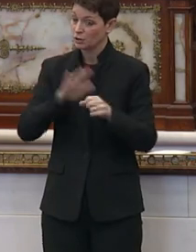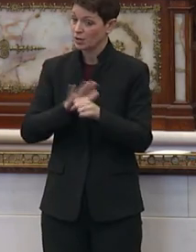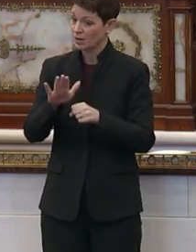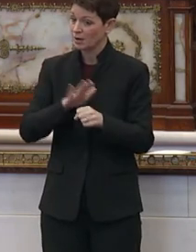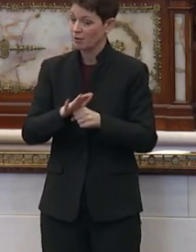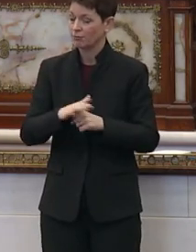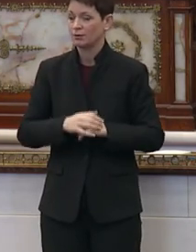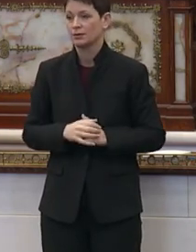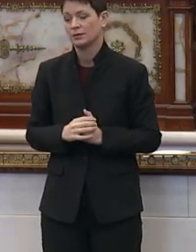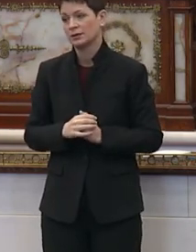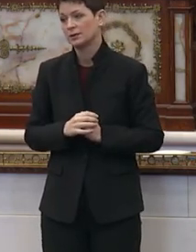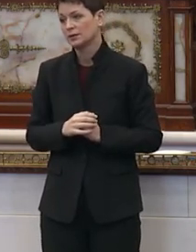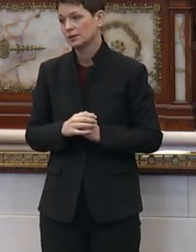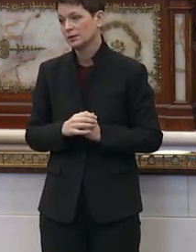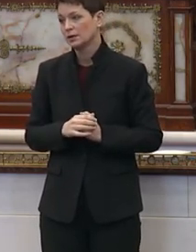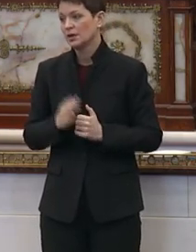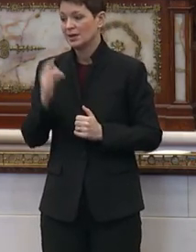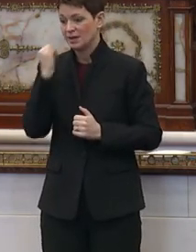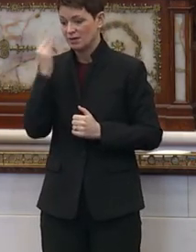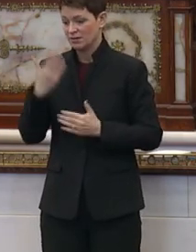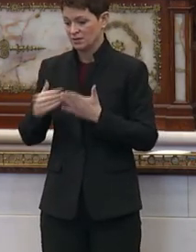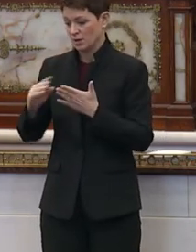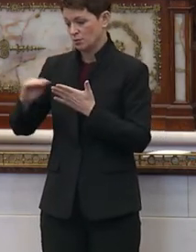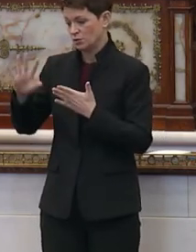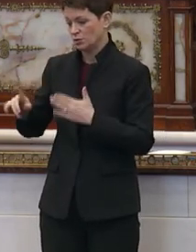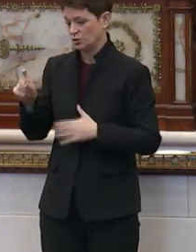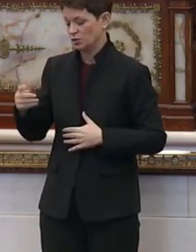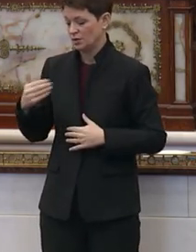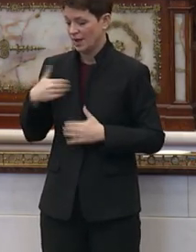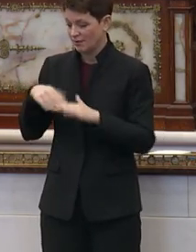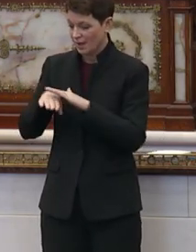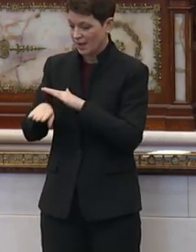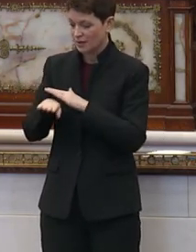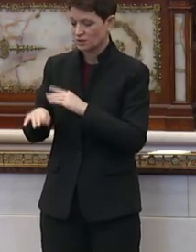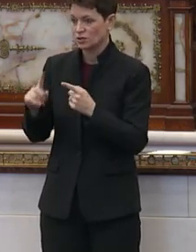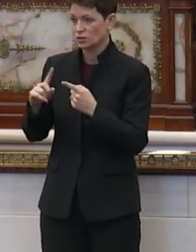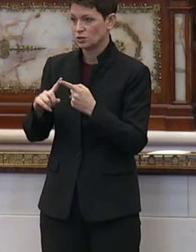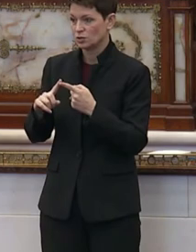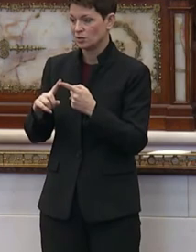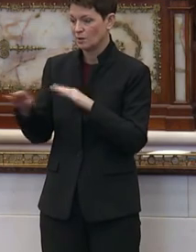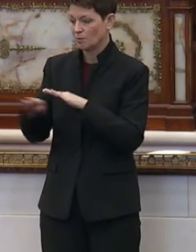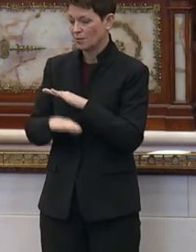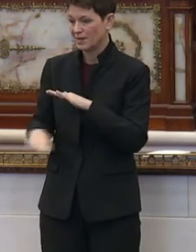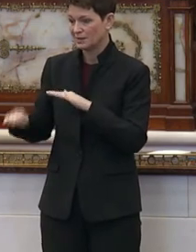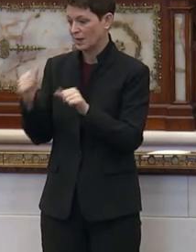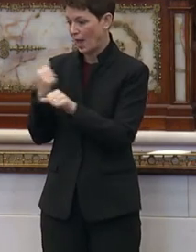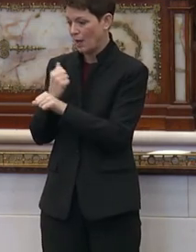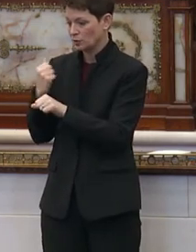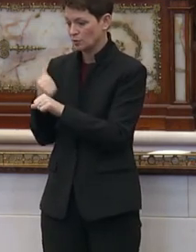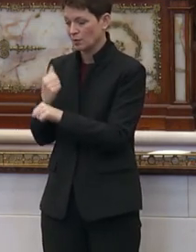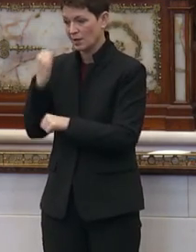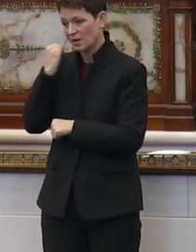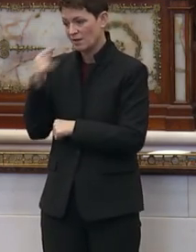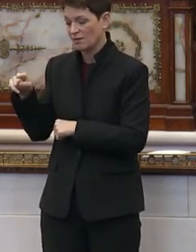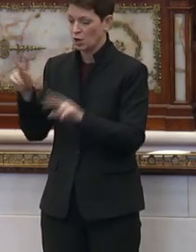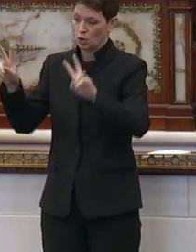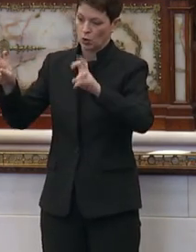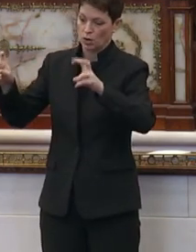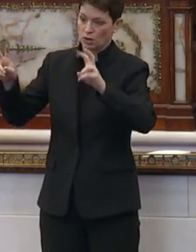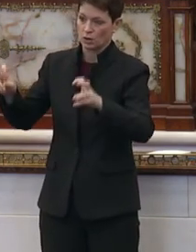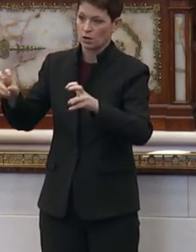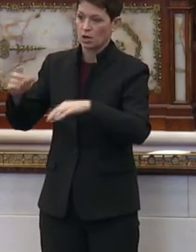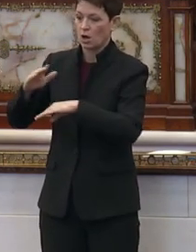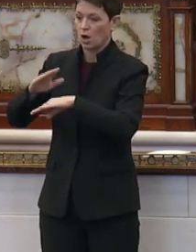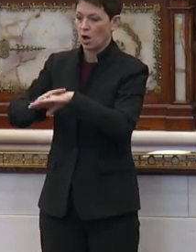asset, whether some students should have access to a basic course like algebra if they are, quote unquote,